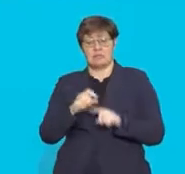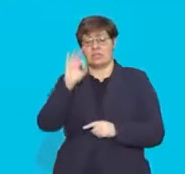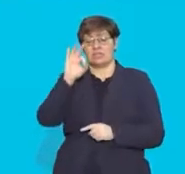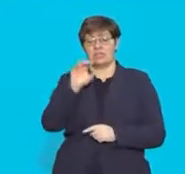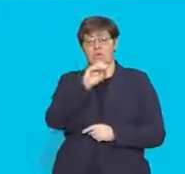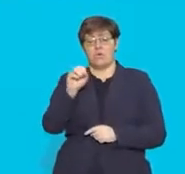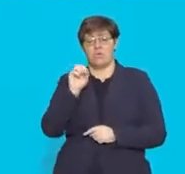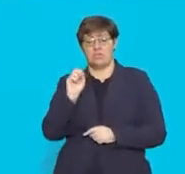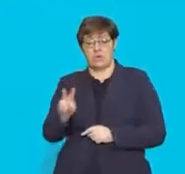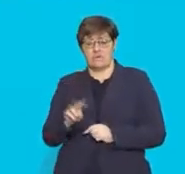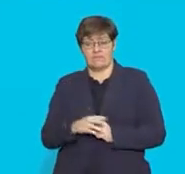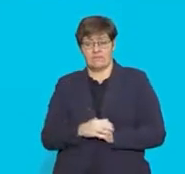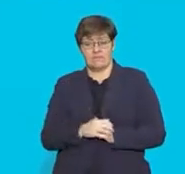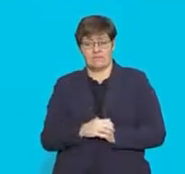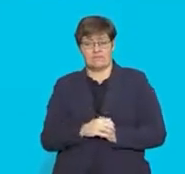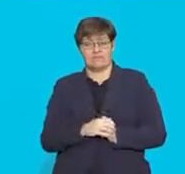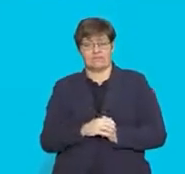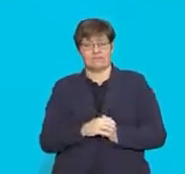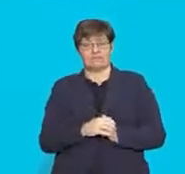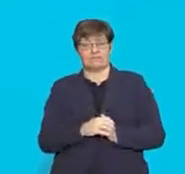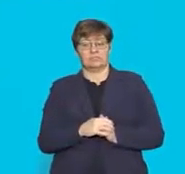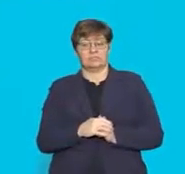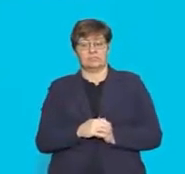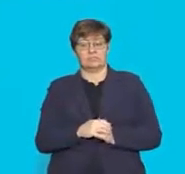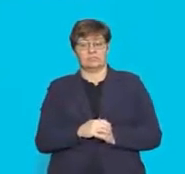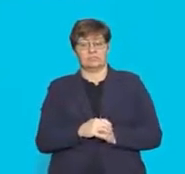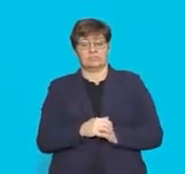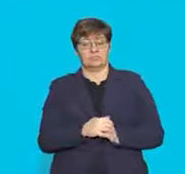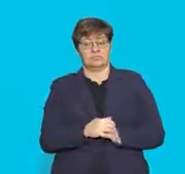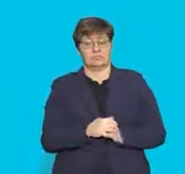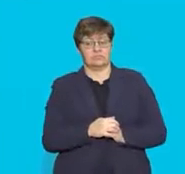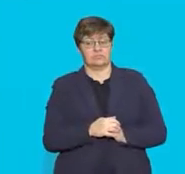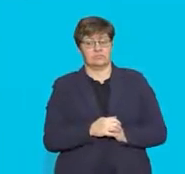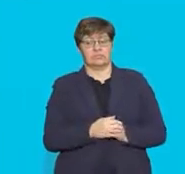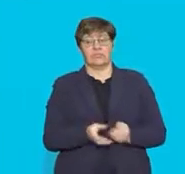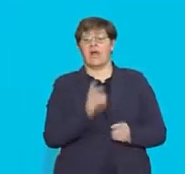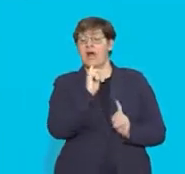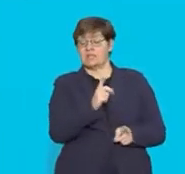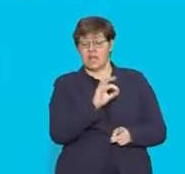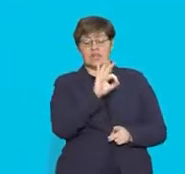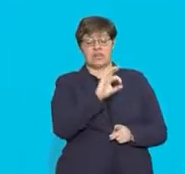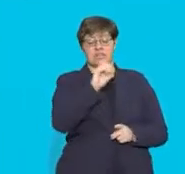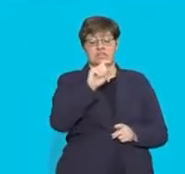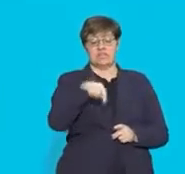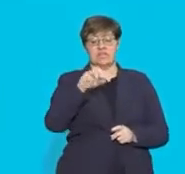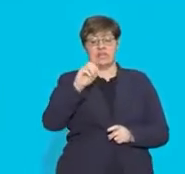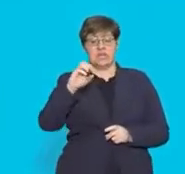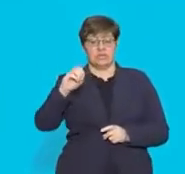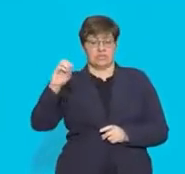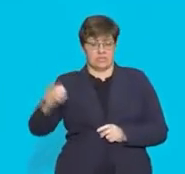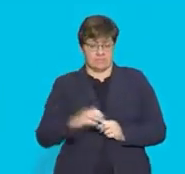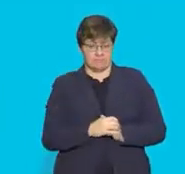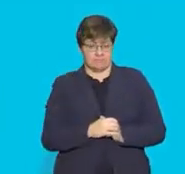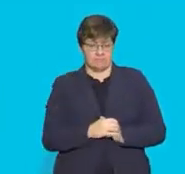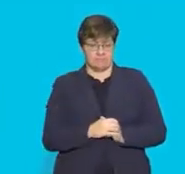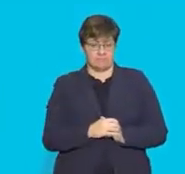will give you that, divide by, times 3, divide by 12, and your answer is 30,000 rand. Okay,